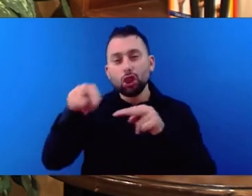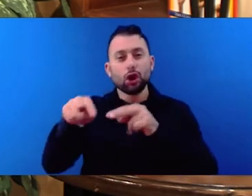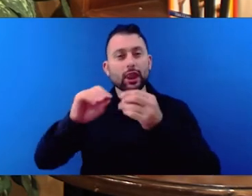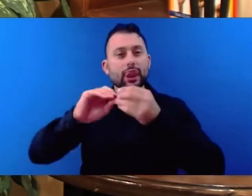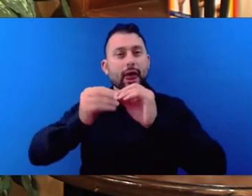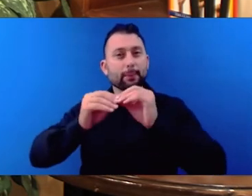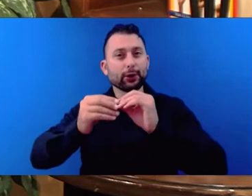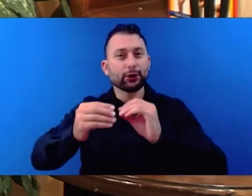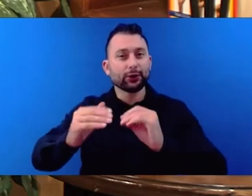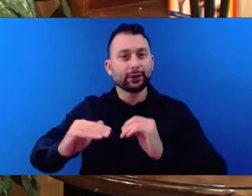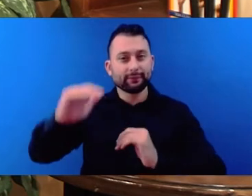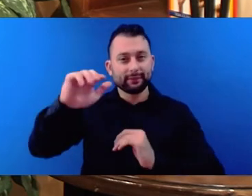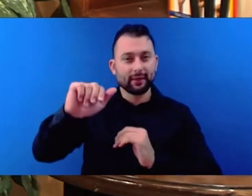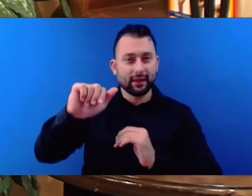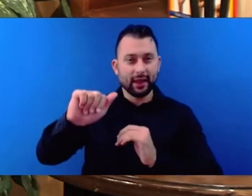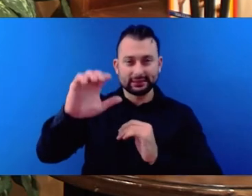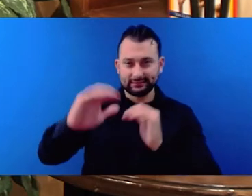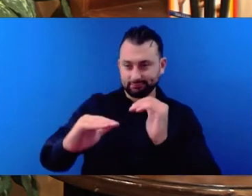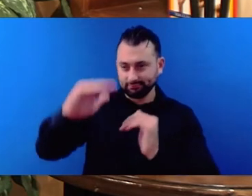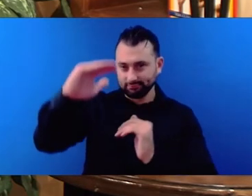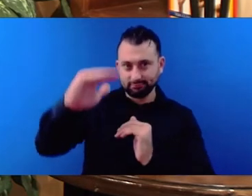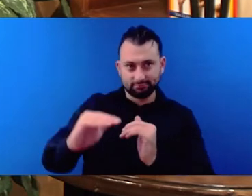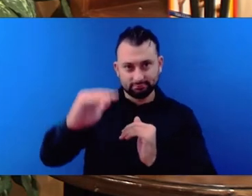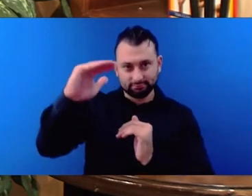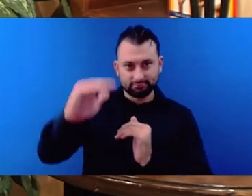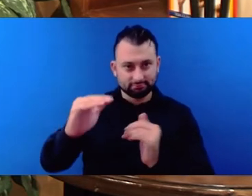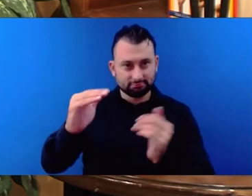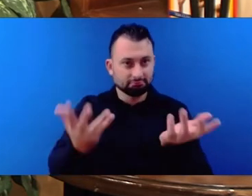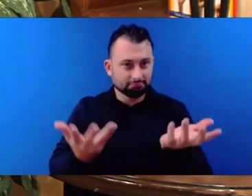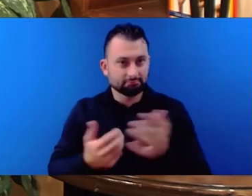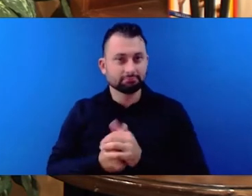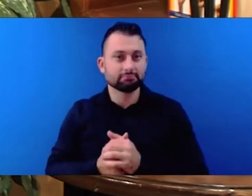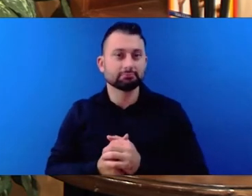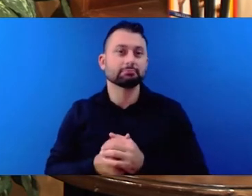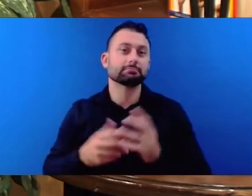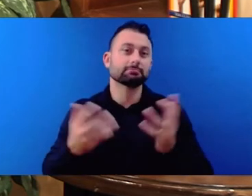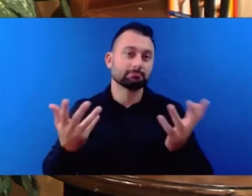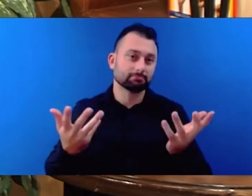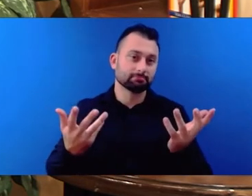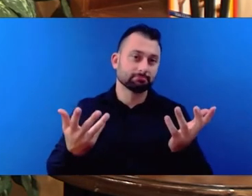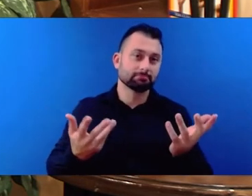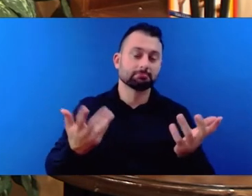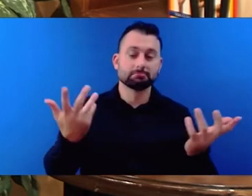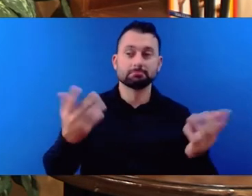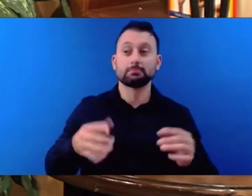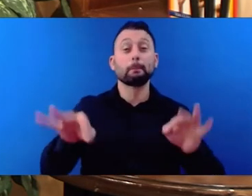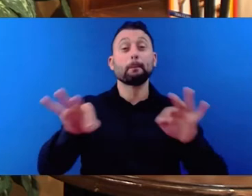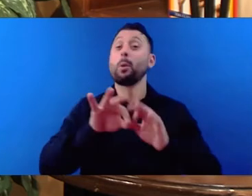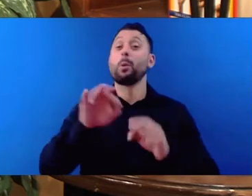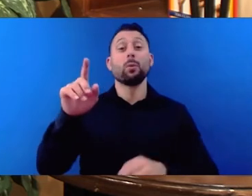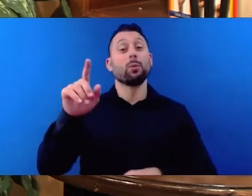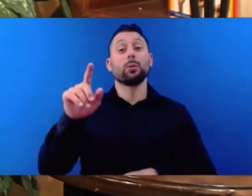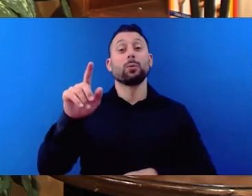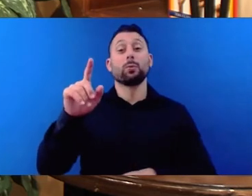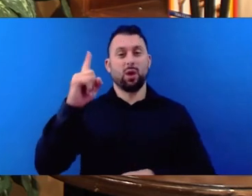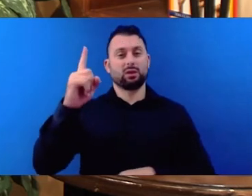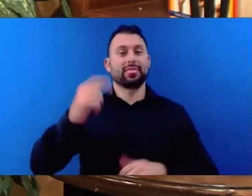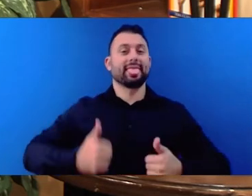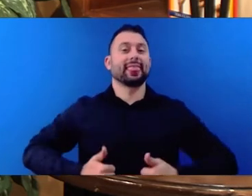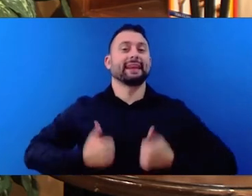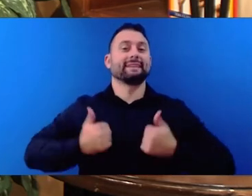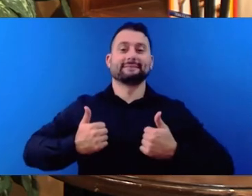start with lifestyle modification. That would be things like healthy diet, exercise, quitting